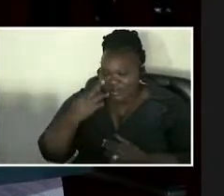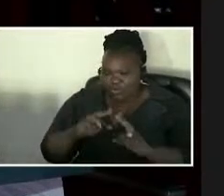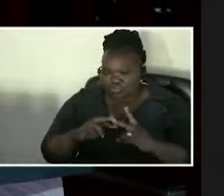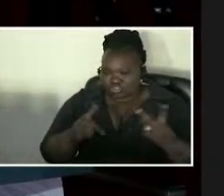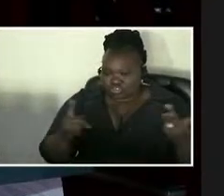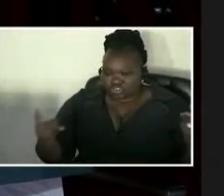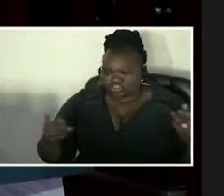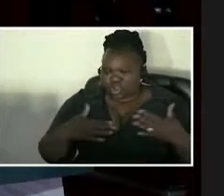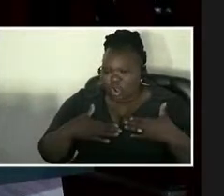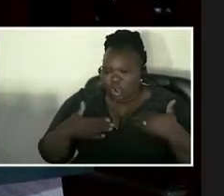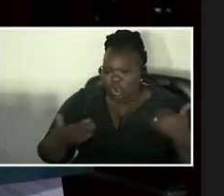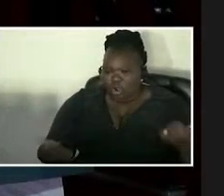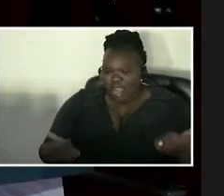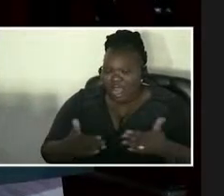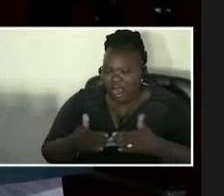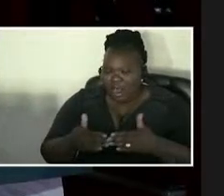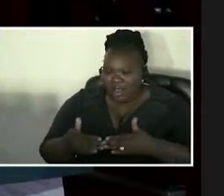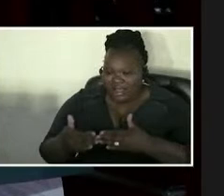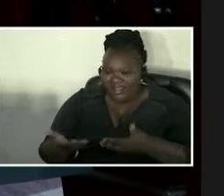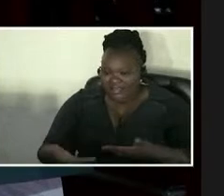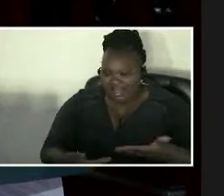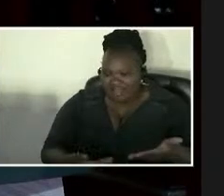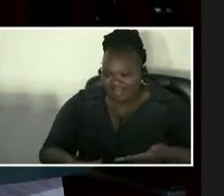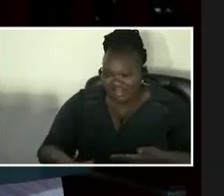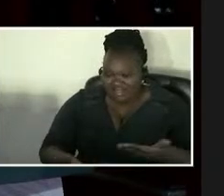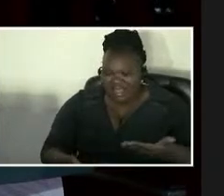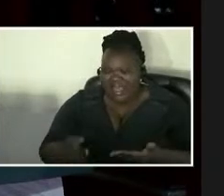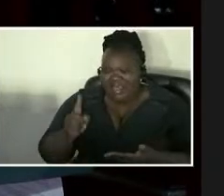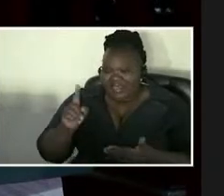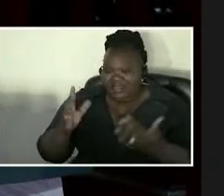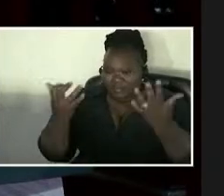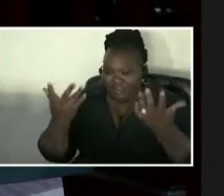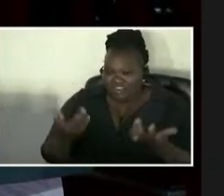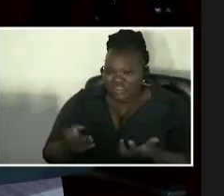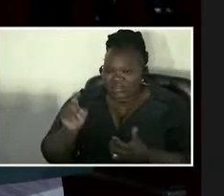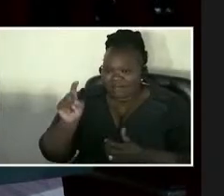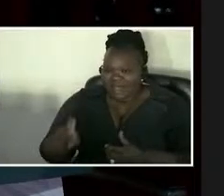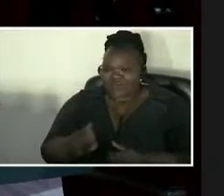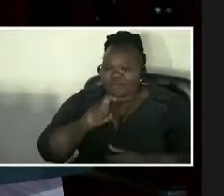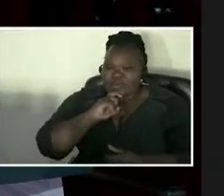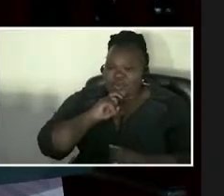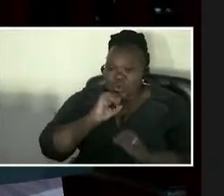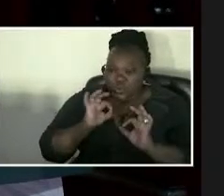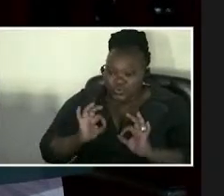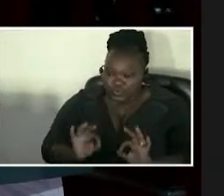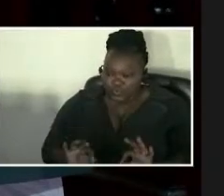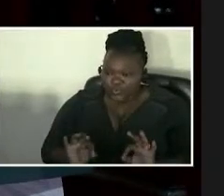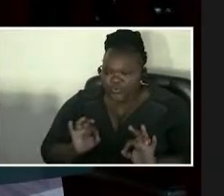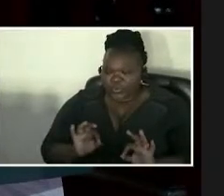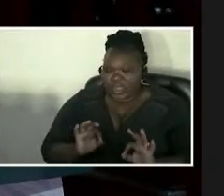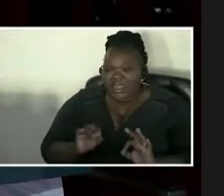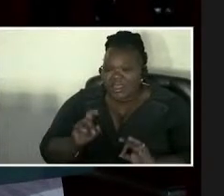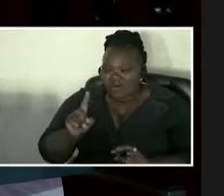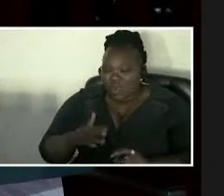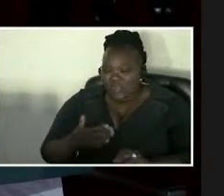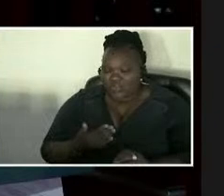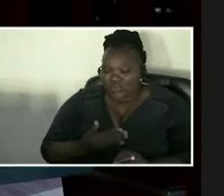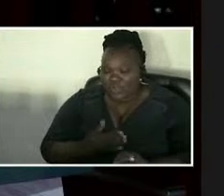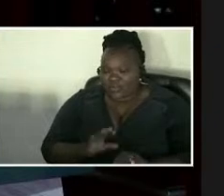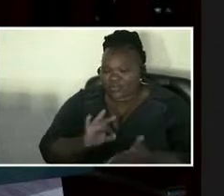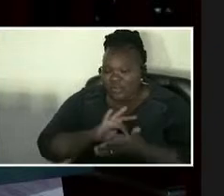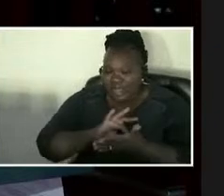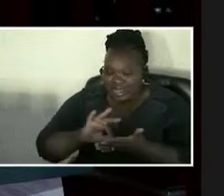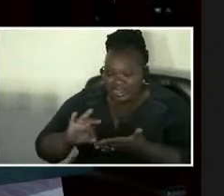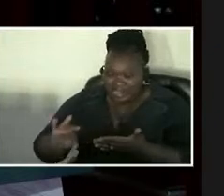this project must be spent but must be spent prudently we want to see the department getting a clean audit outcome